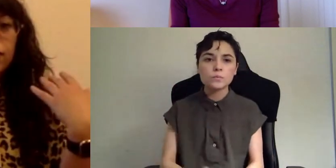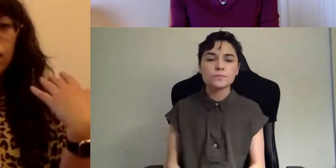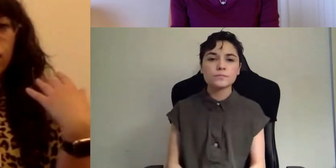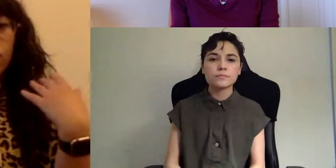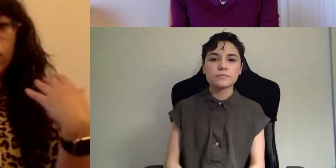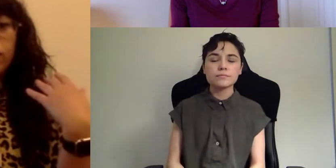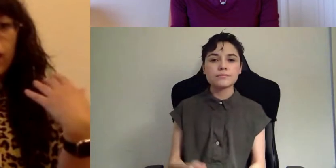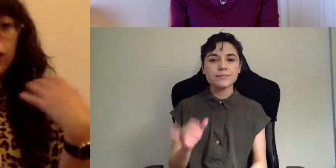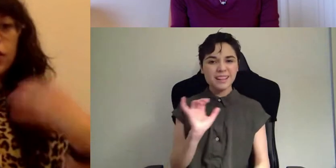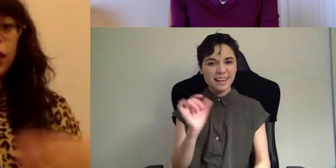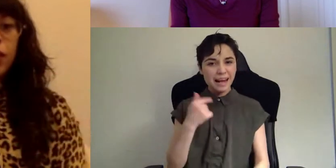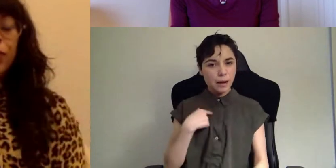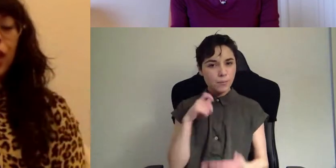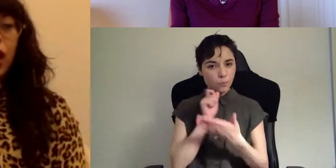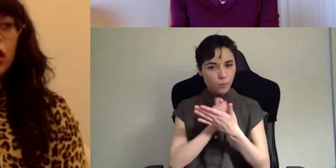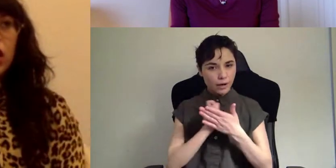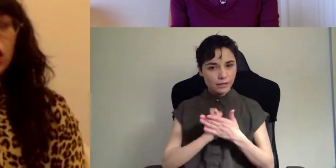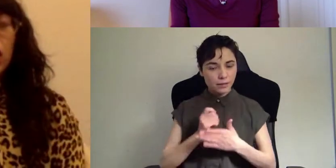written.